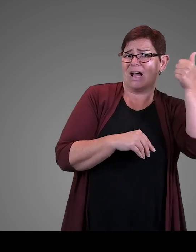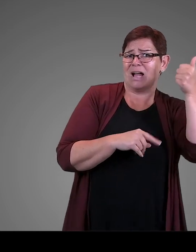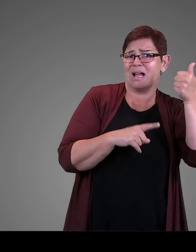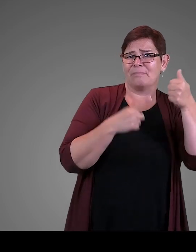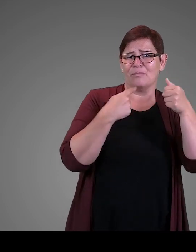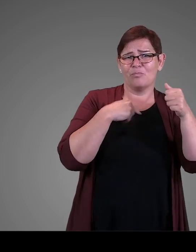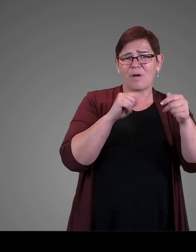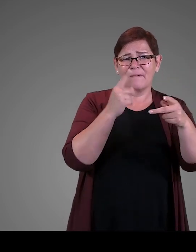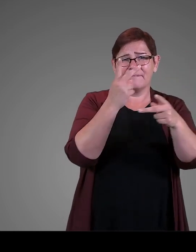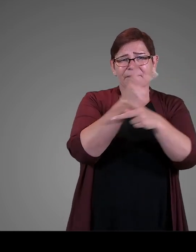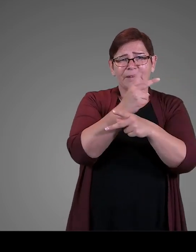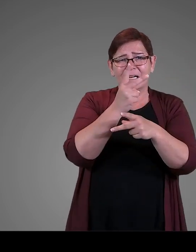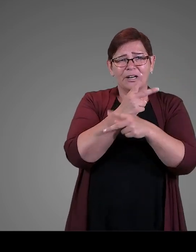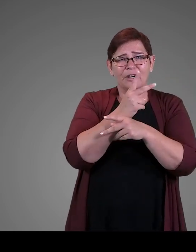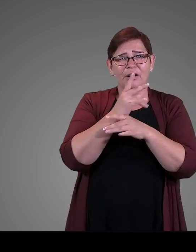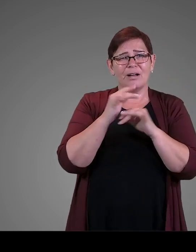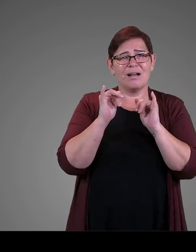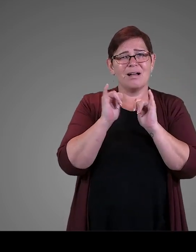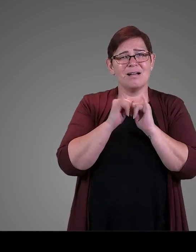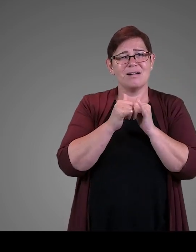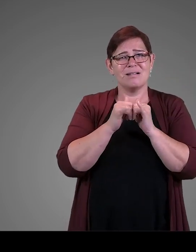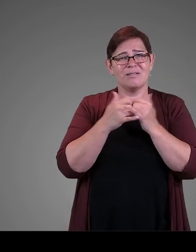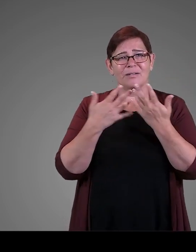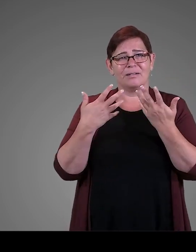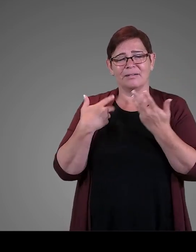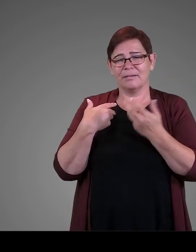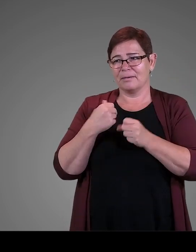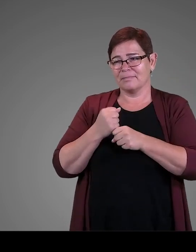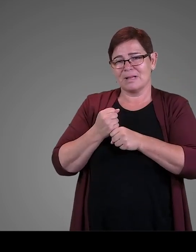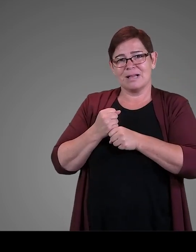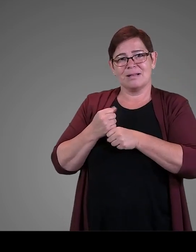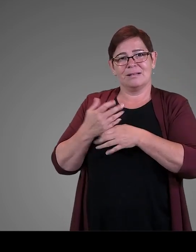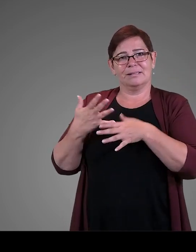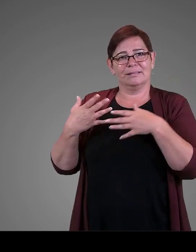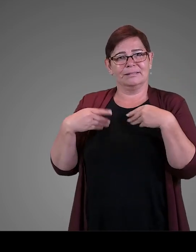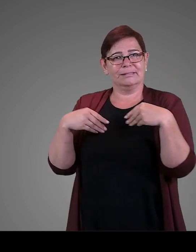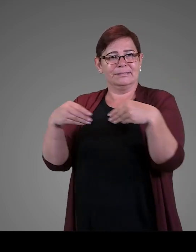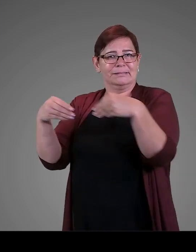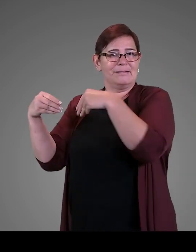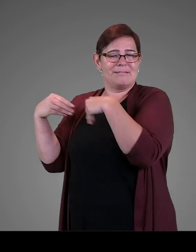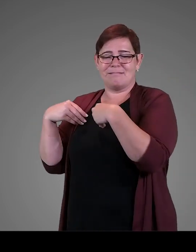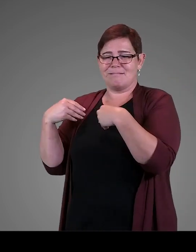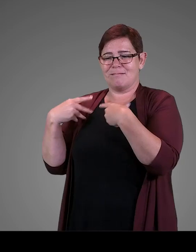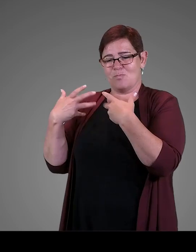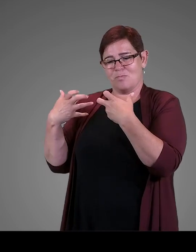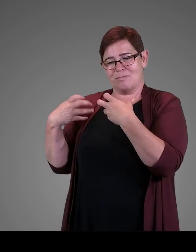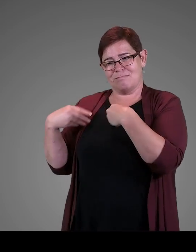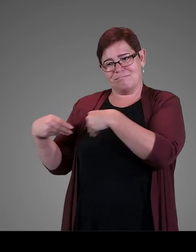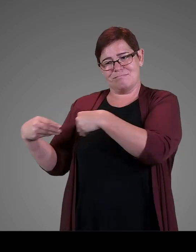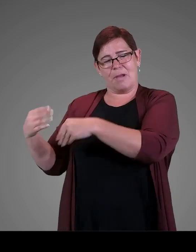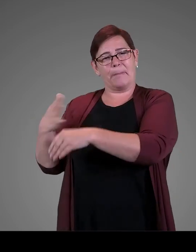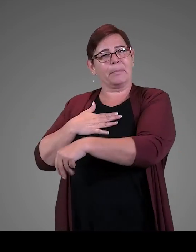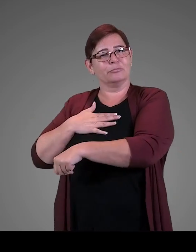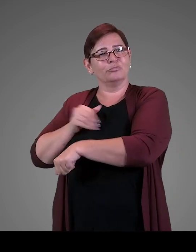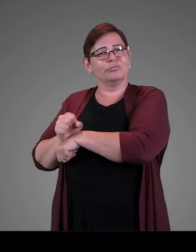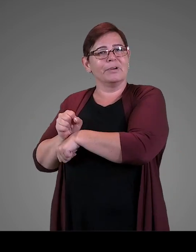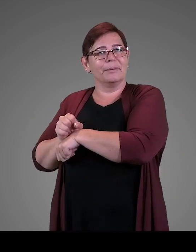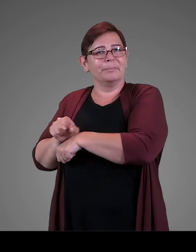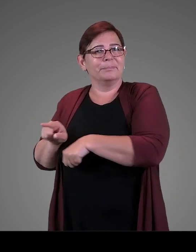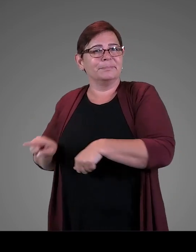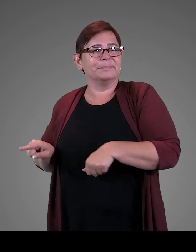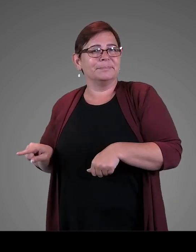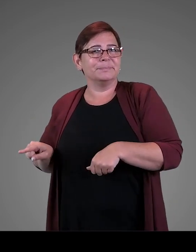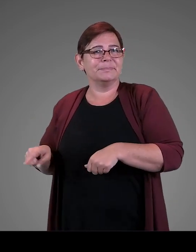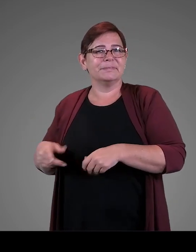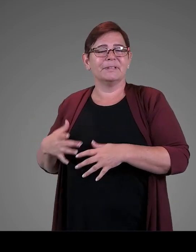Celine more of my job. And it is, I know we're talking about the negatives here, but it is this more of a sense